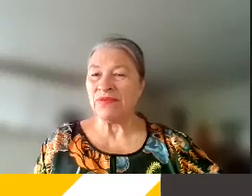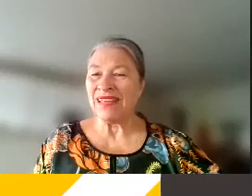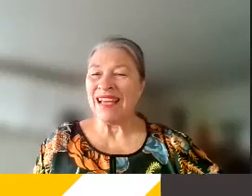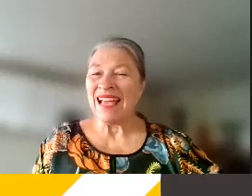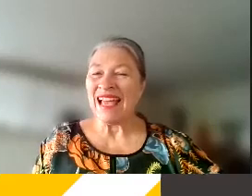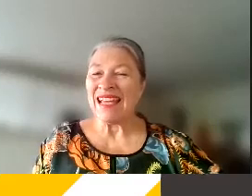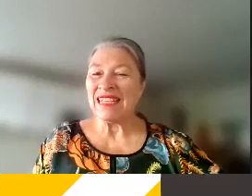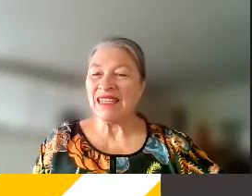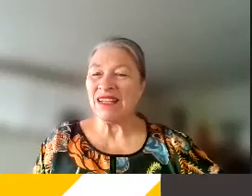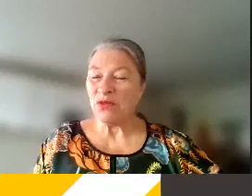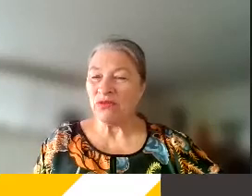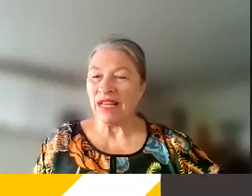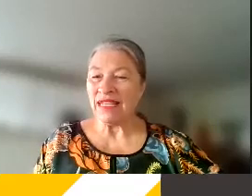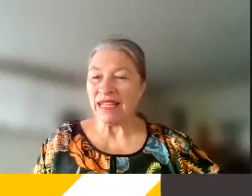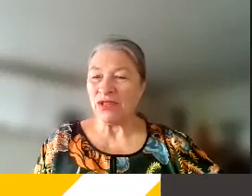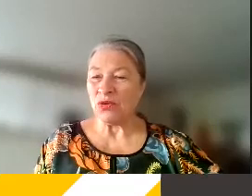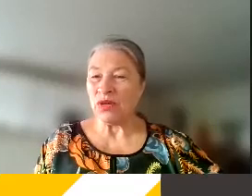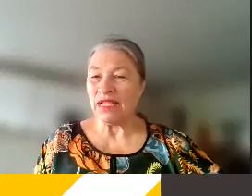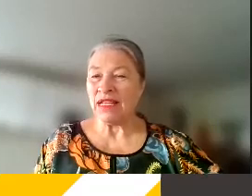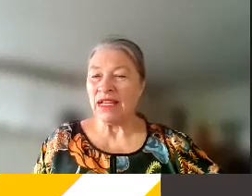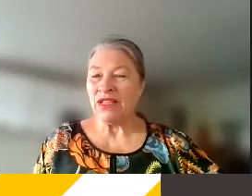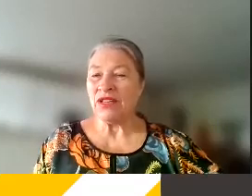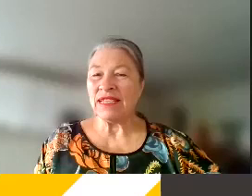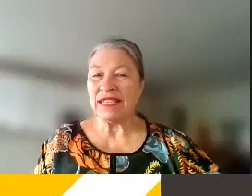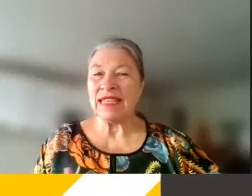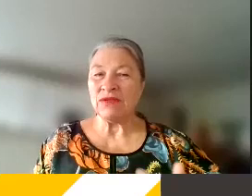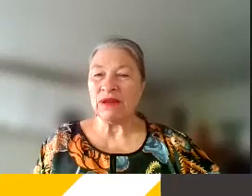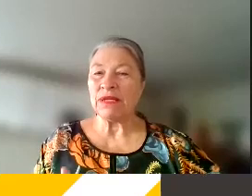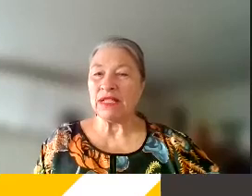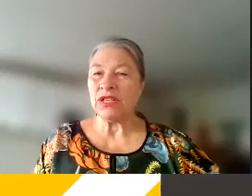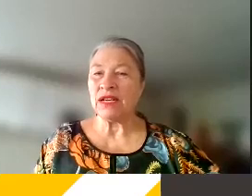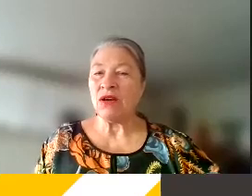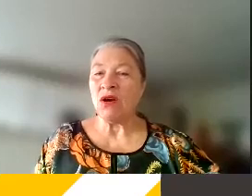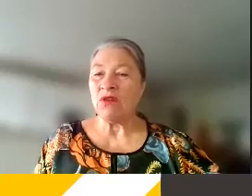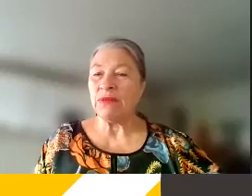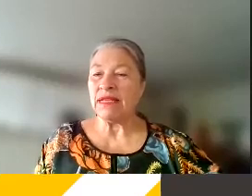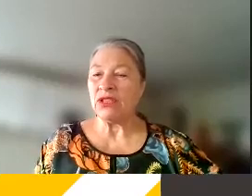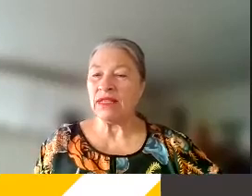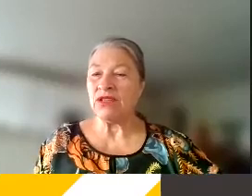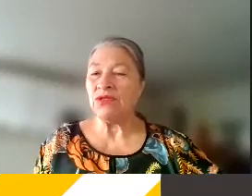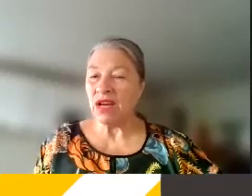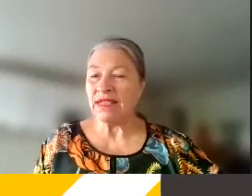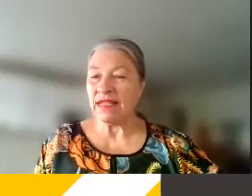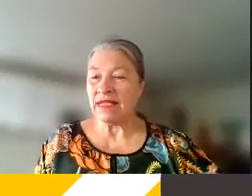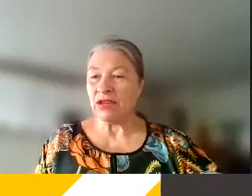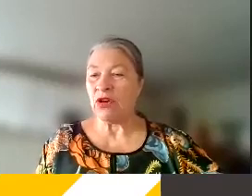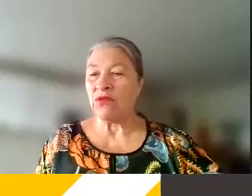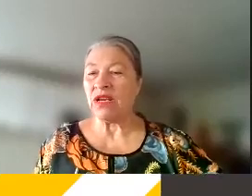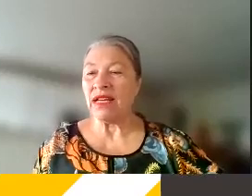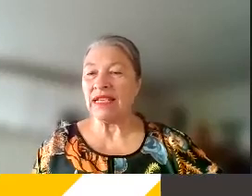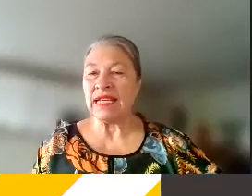government. And in the lower right-hand corner, you can see this repetition of messages, unite